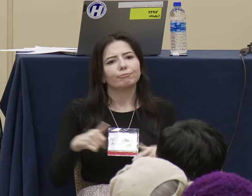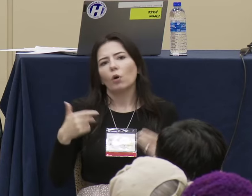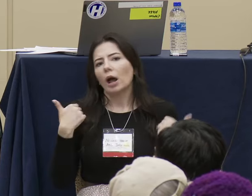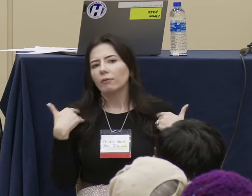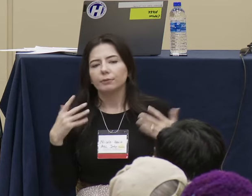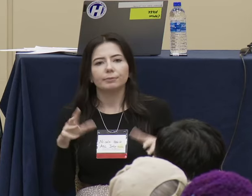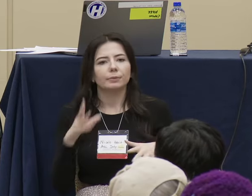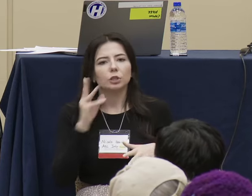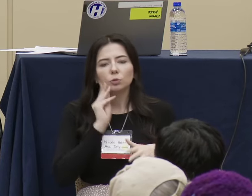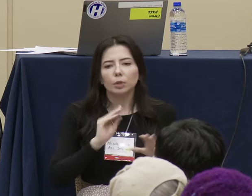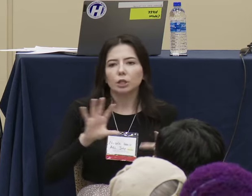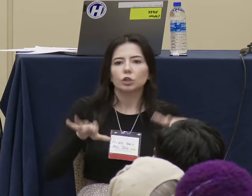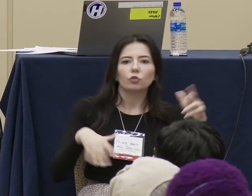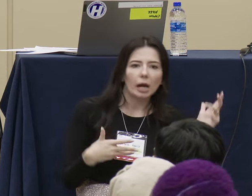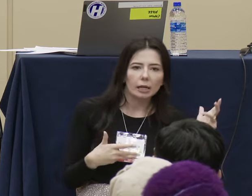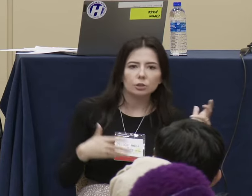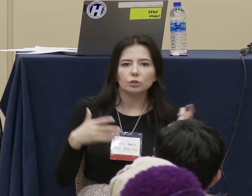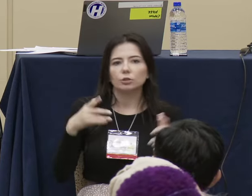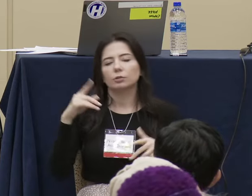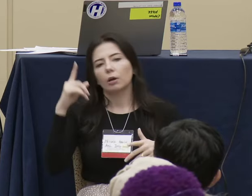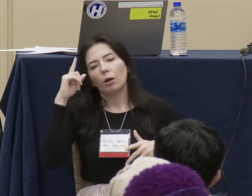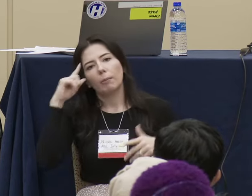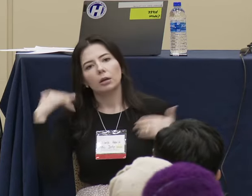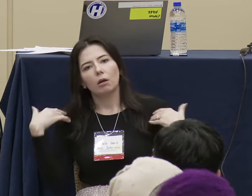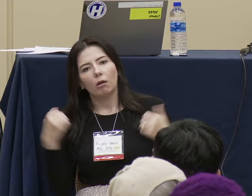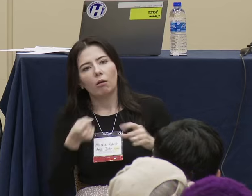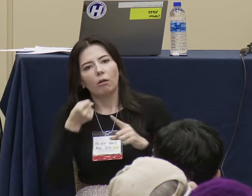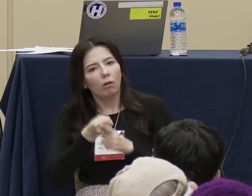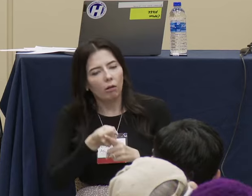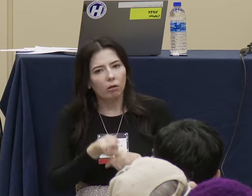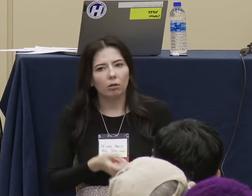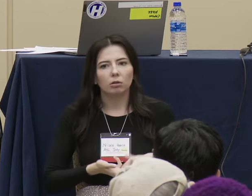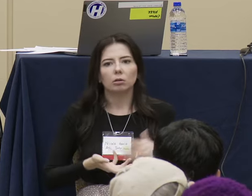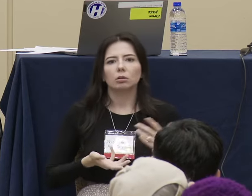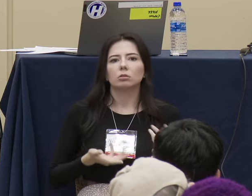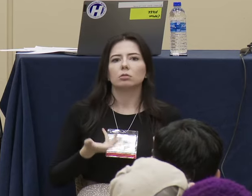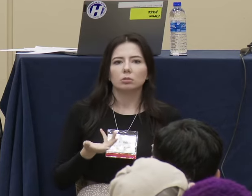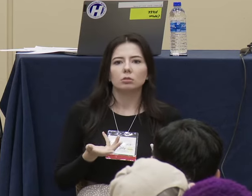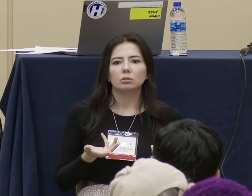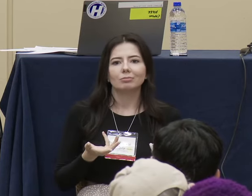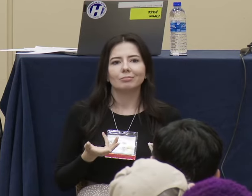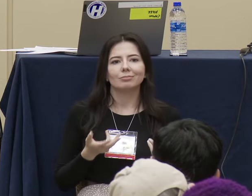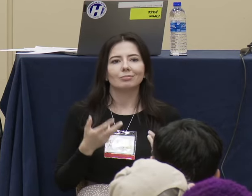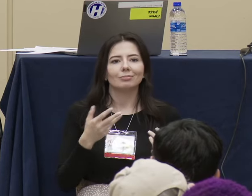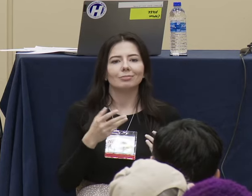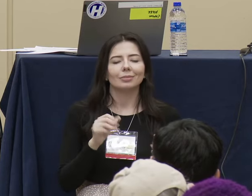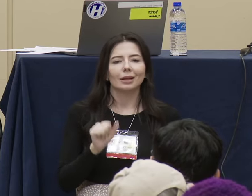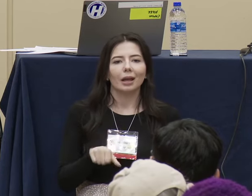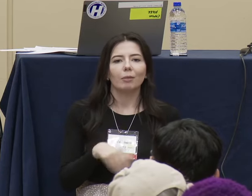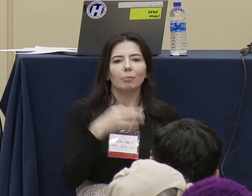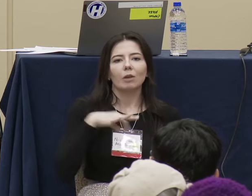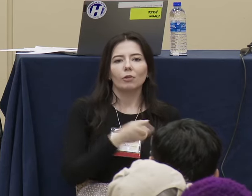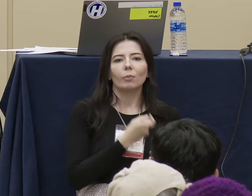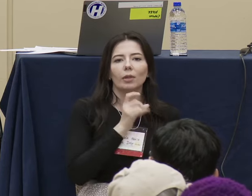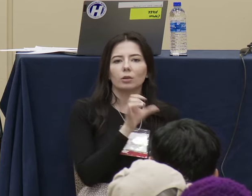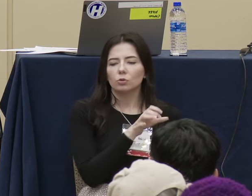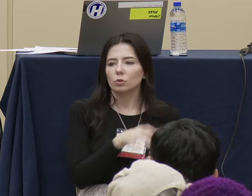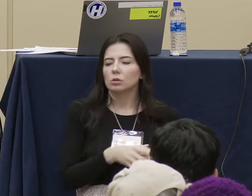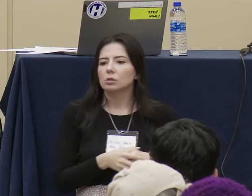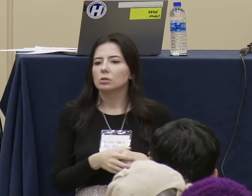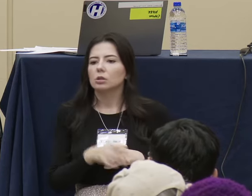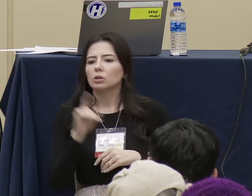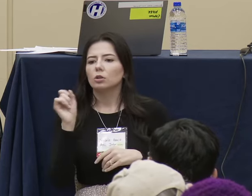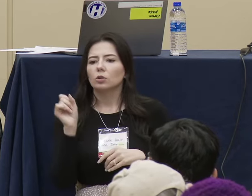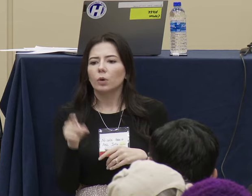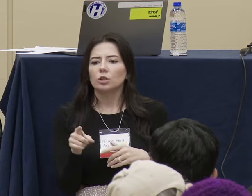are another example. And then also, if people are interested in actual policies, I think there was a question about that. You